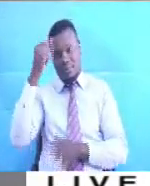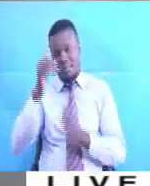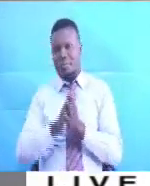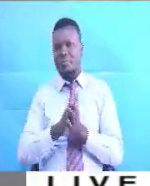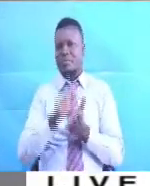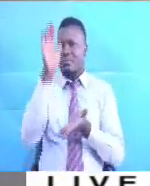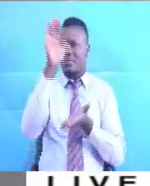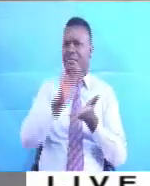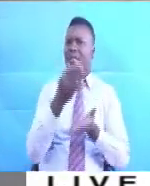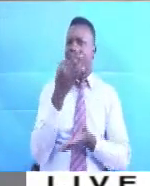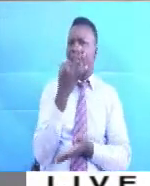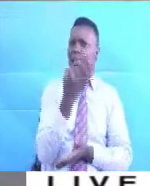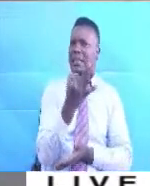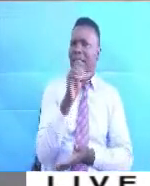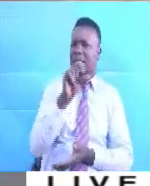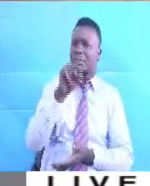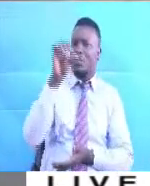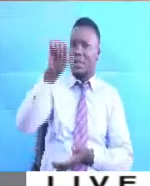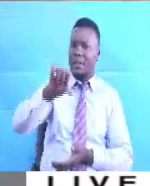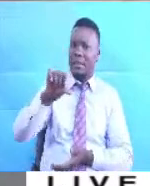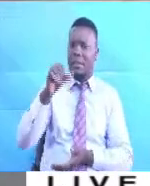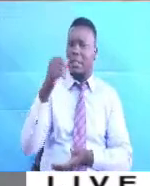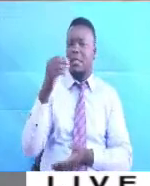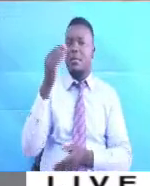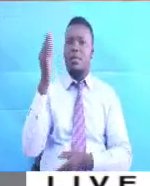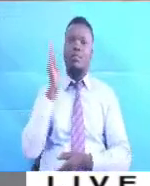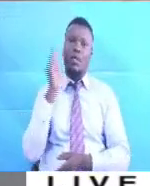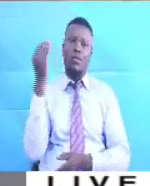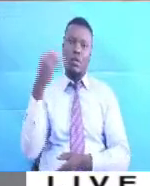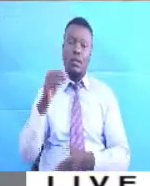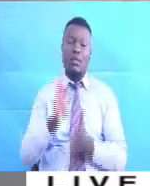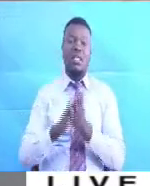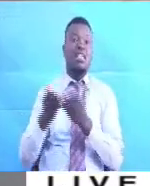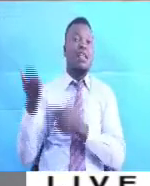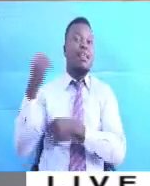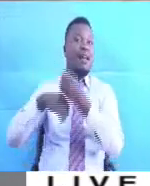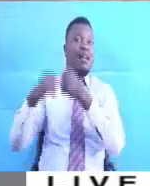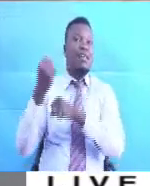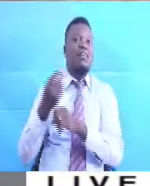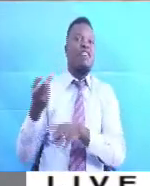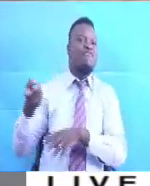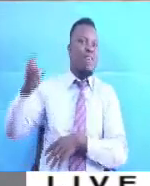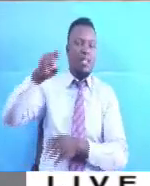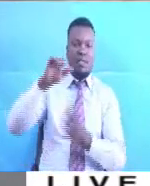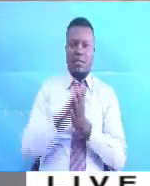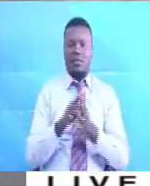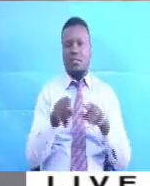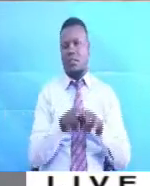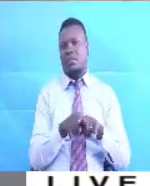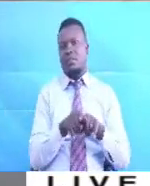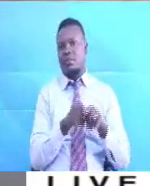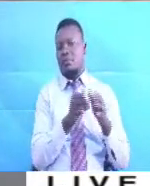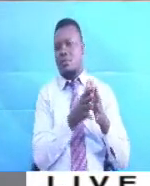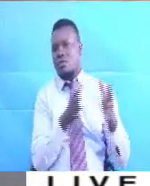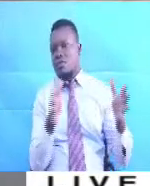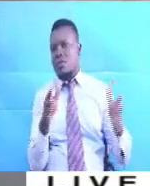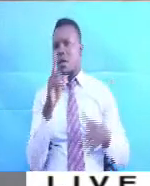$39.9 billion in 2022, double last year's total and the highest in its